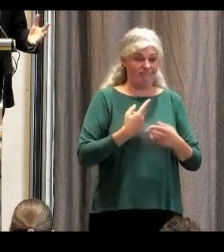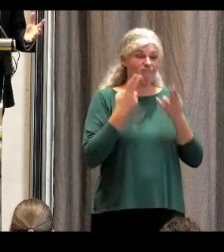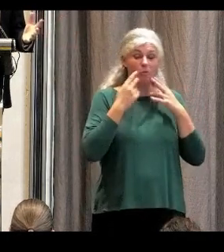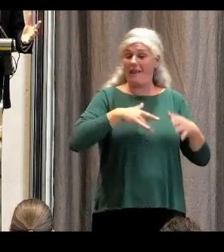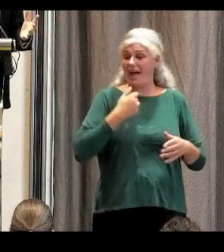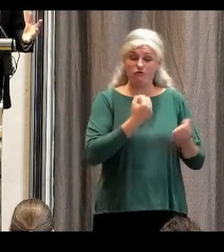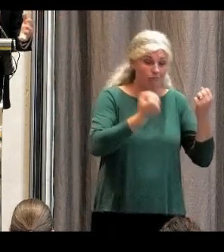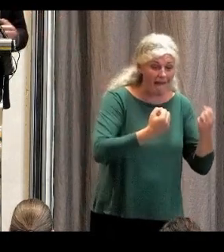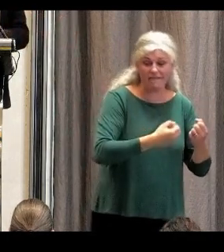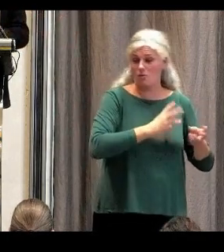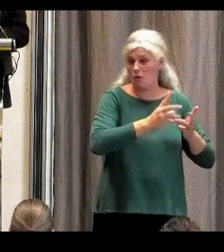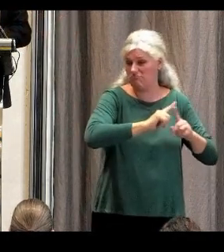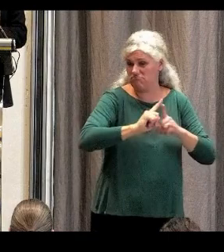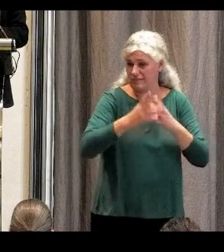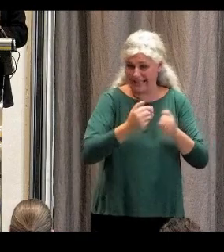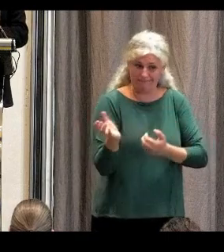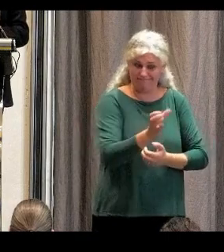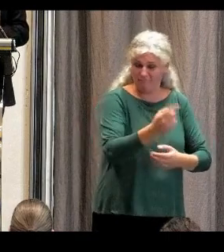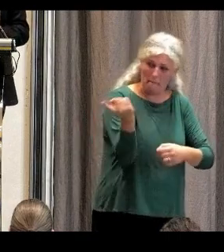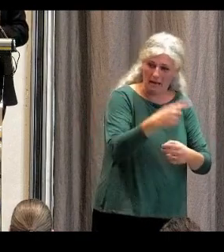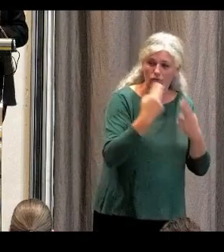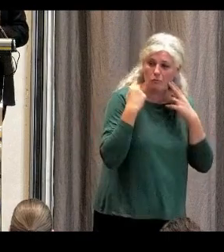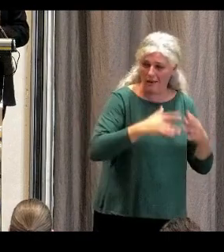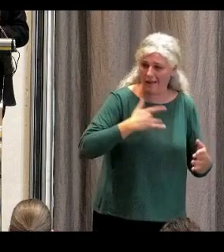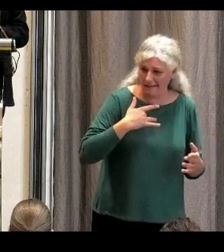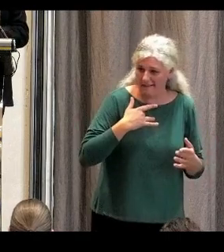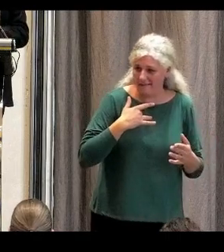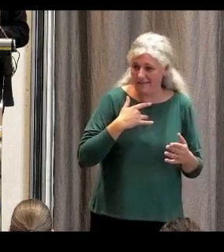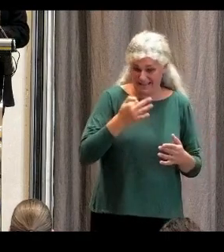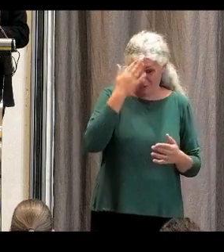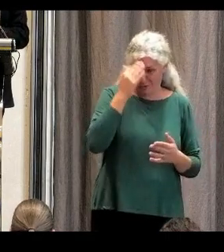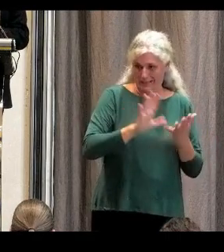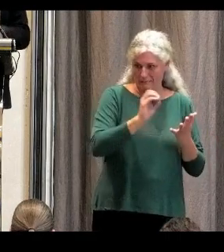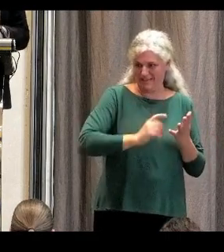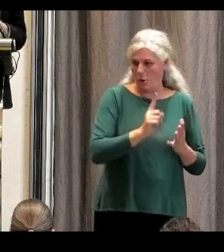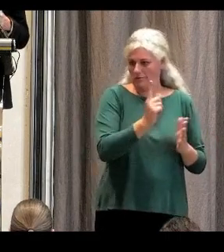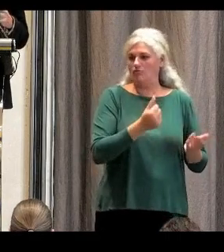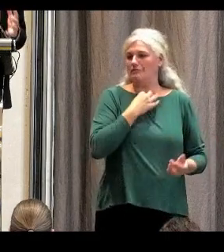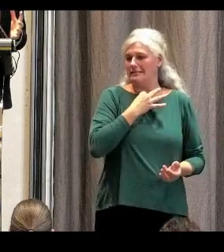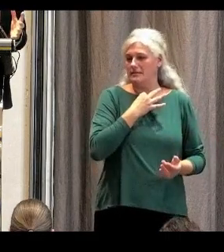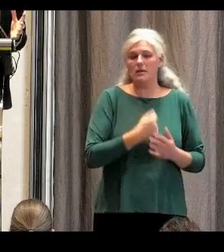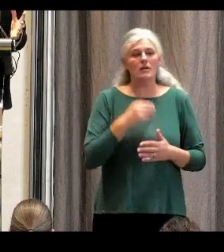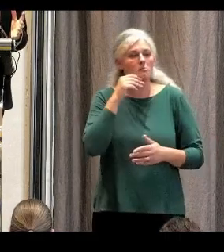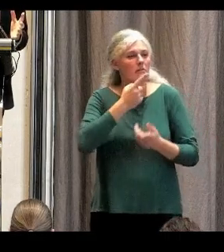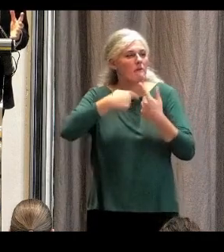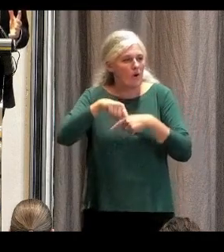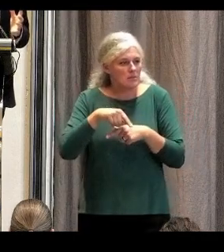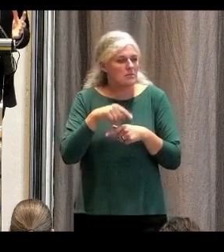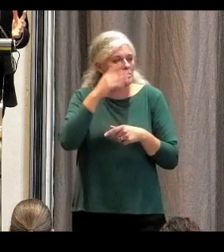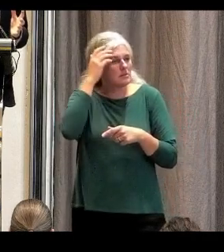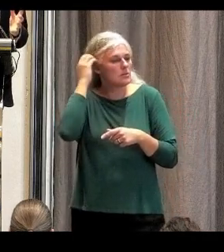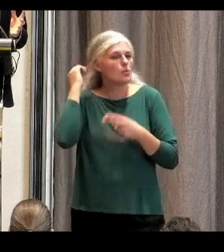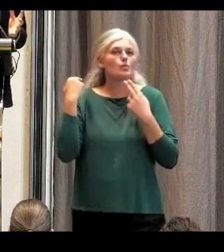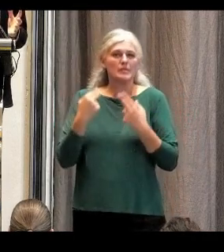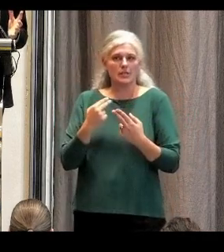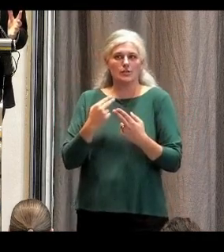quickly, and we don't worry about the need to start treatment. So one of the really important things that we need to be